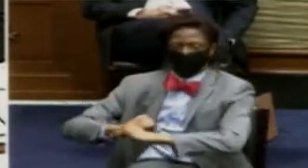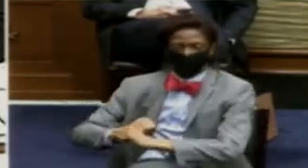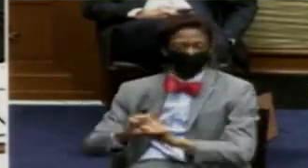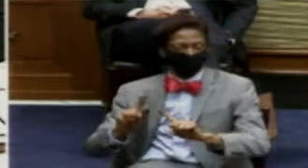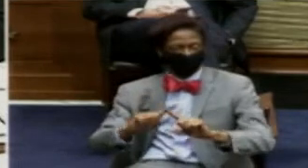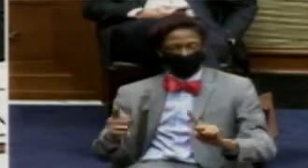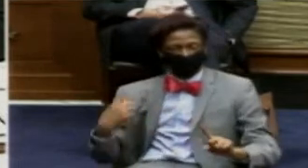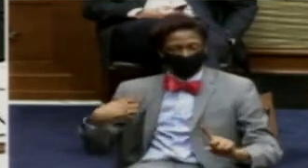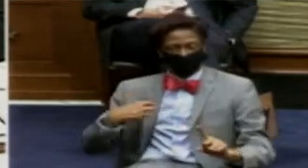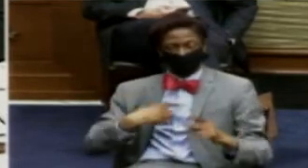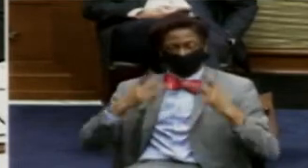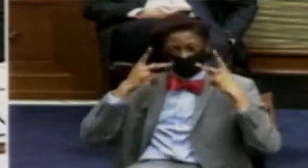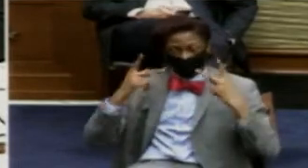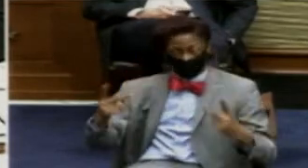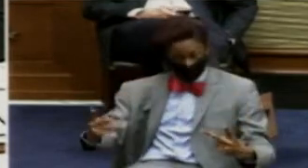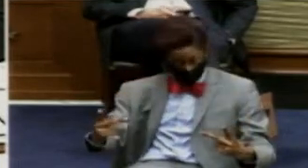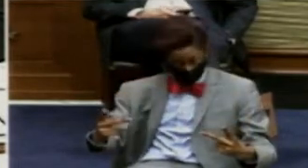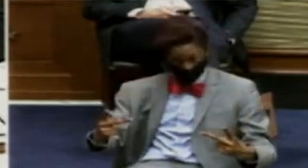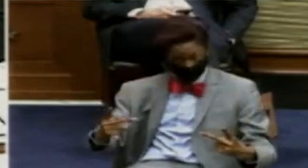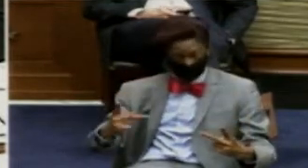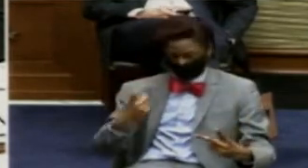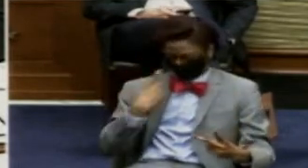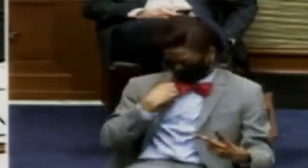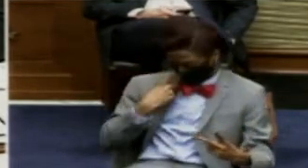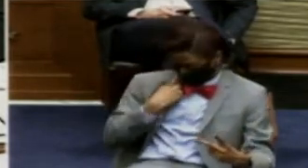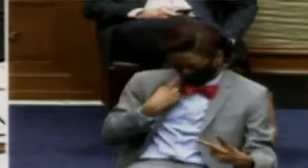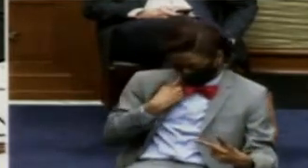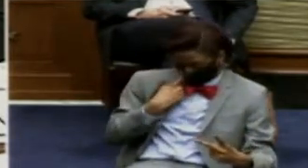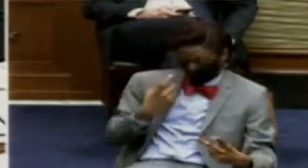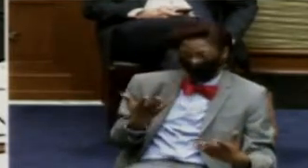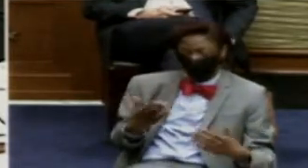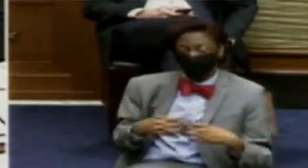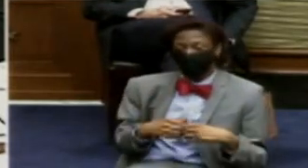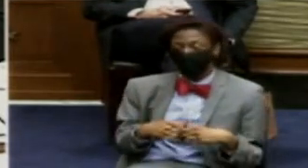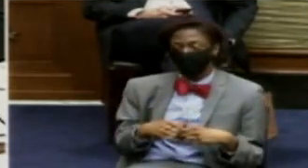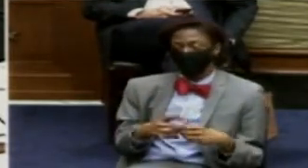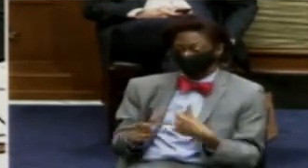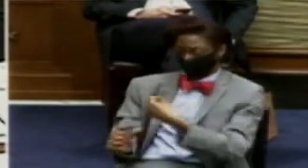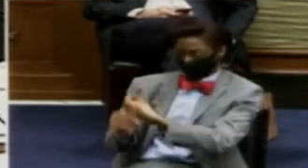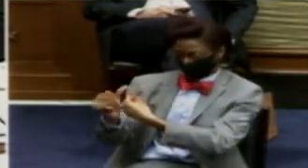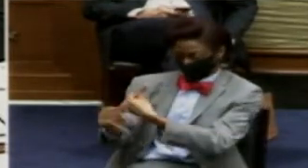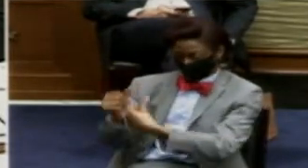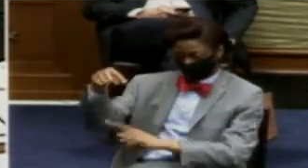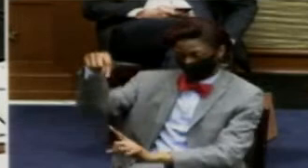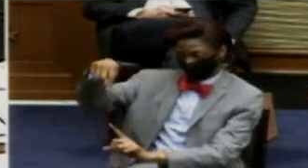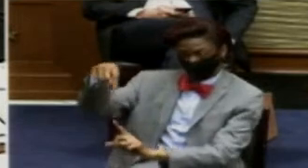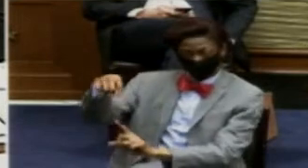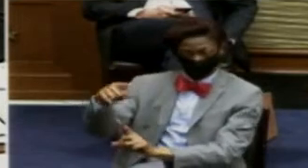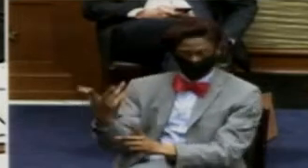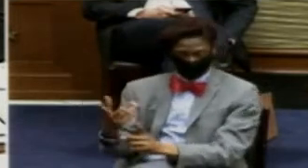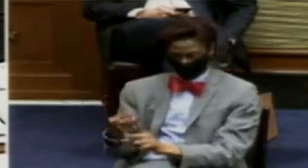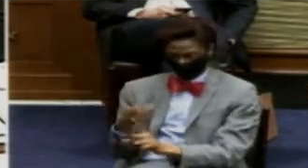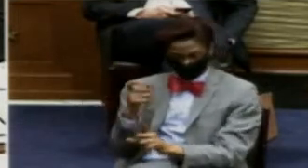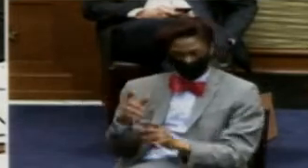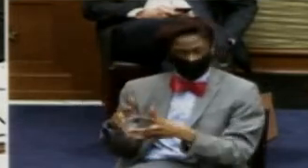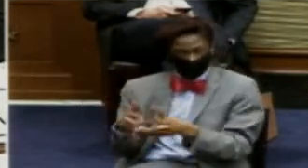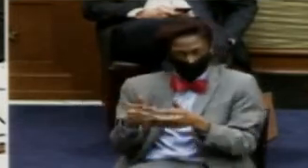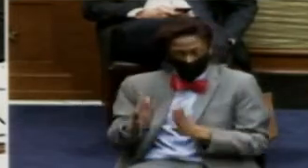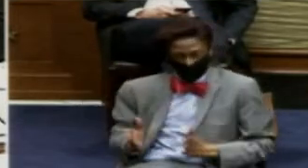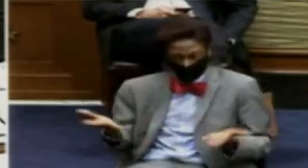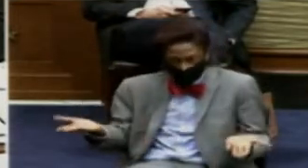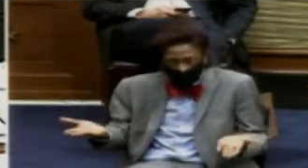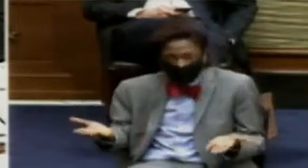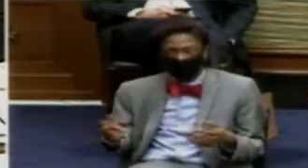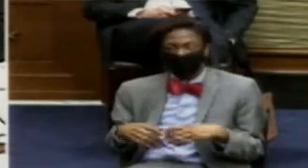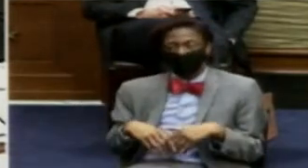in our most recent history, that our threats are domestic. That we have to